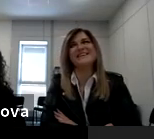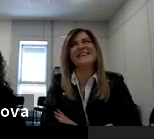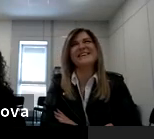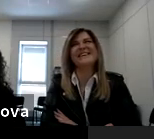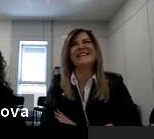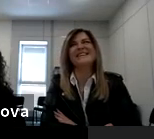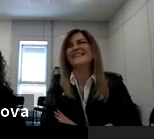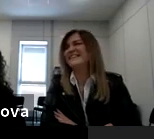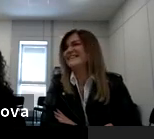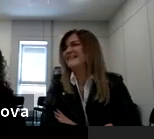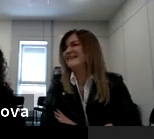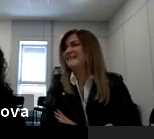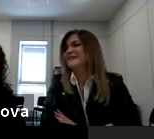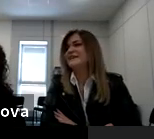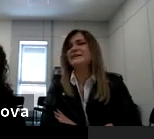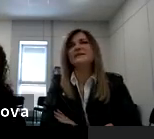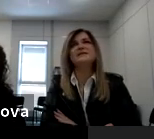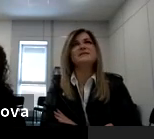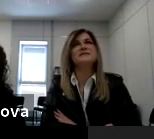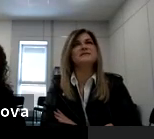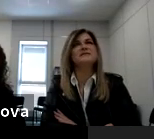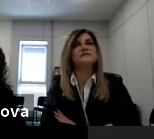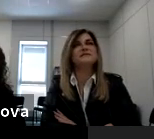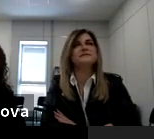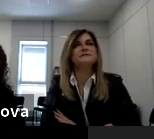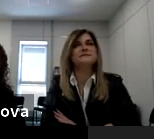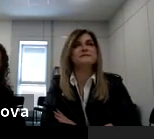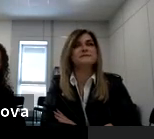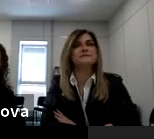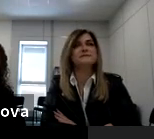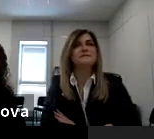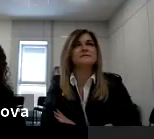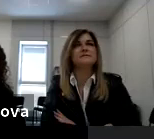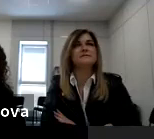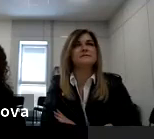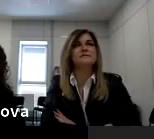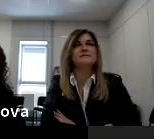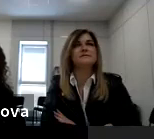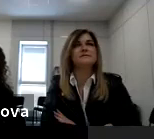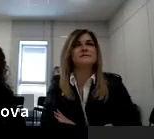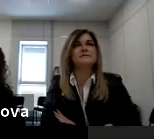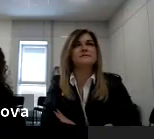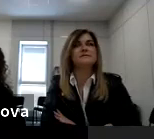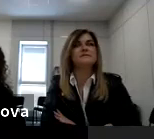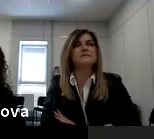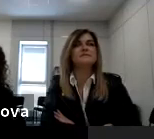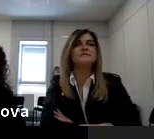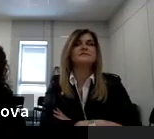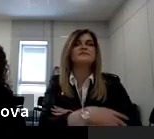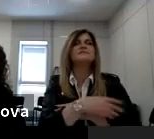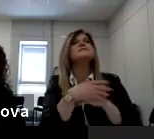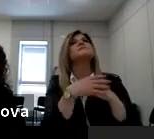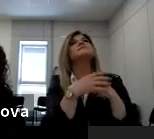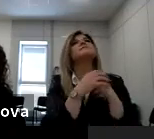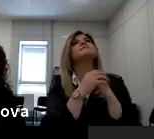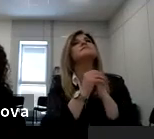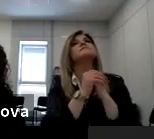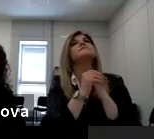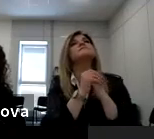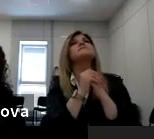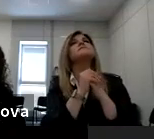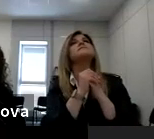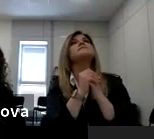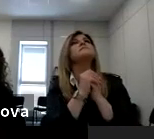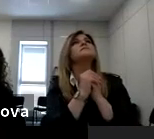say. It can be monochrome or it can be RGB. The version